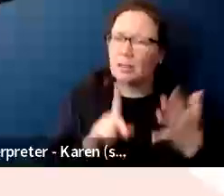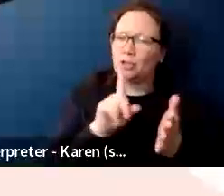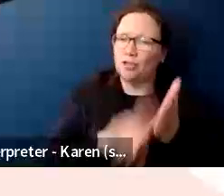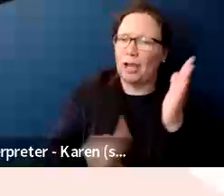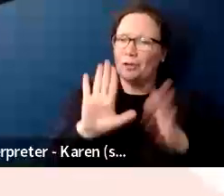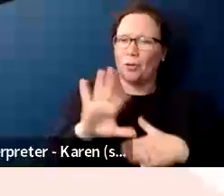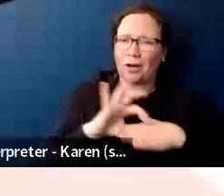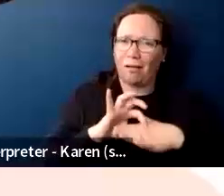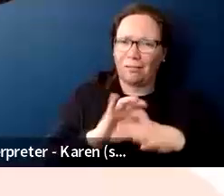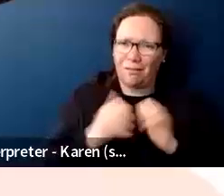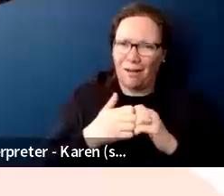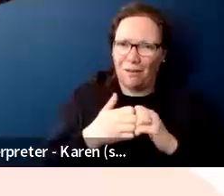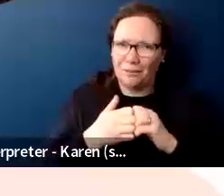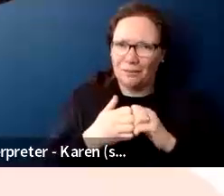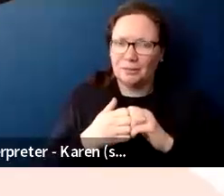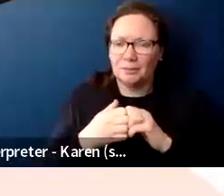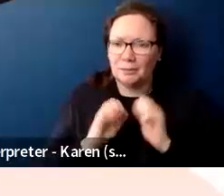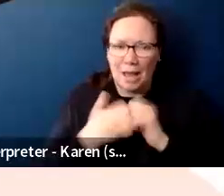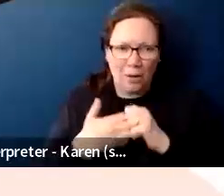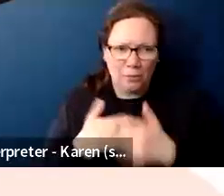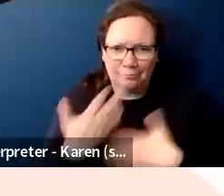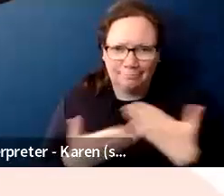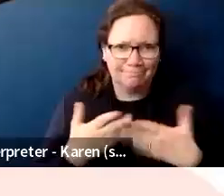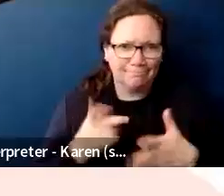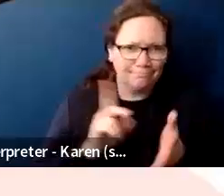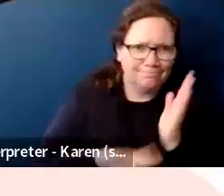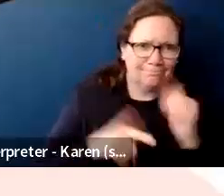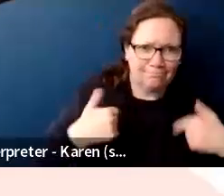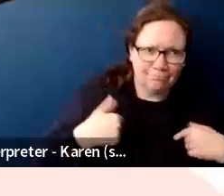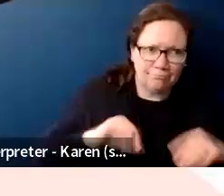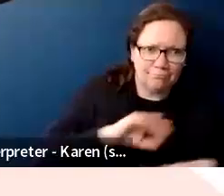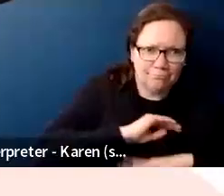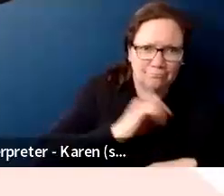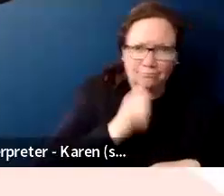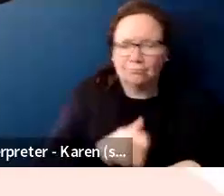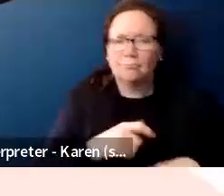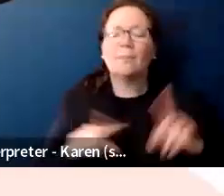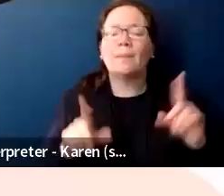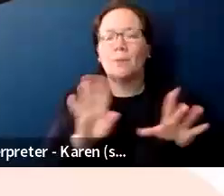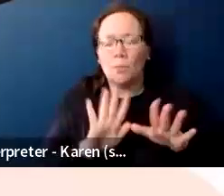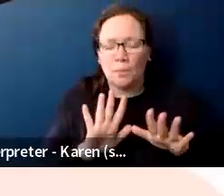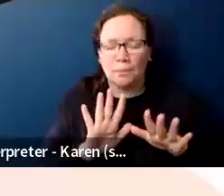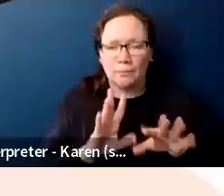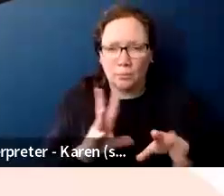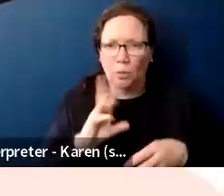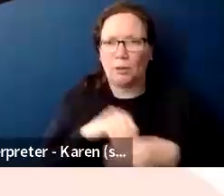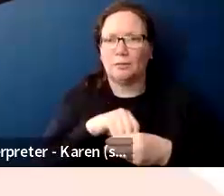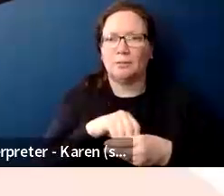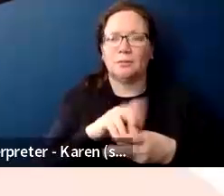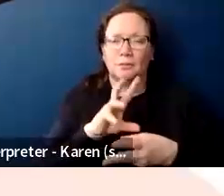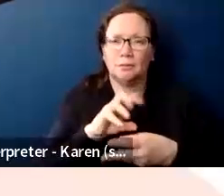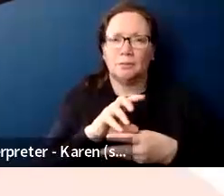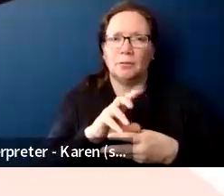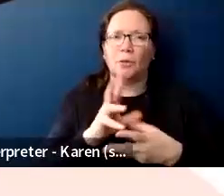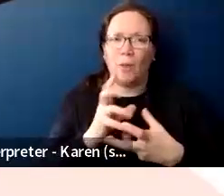how do we get started? But we want to, like I said before, we want to make sure that accessibility is part of your process as you're